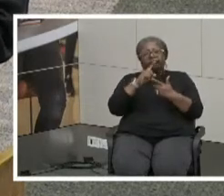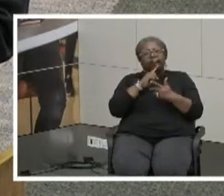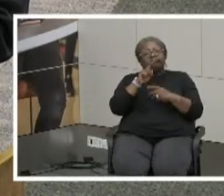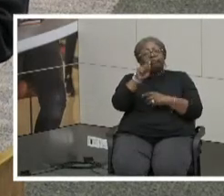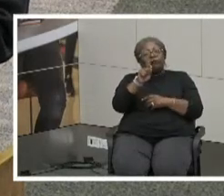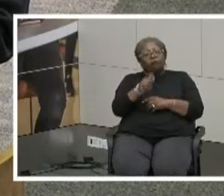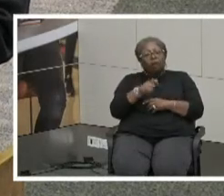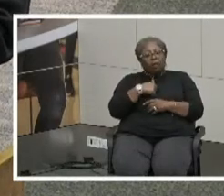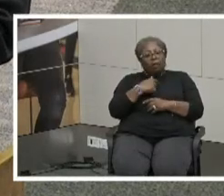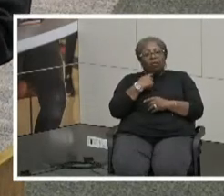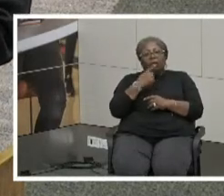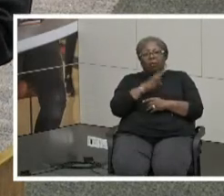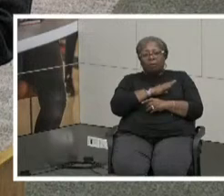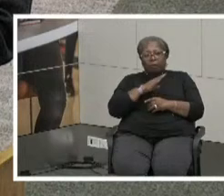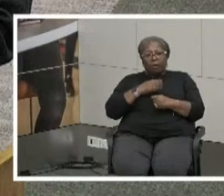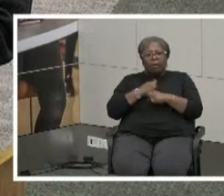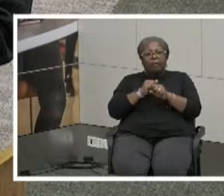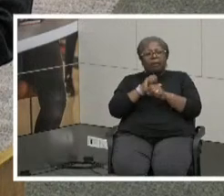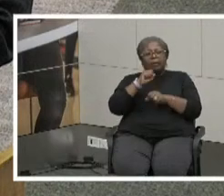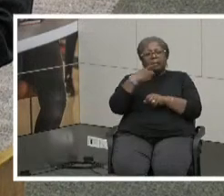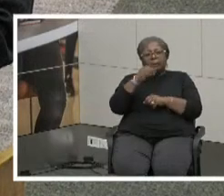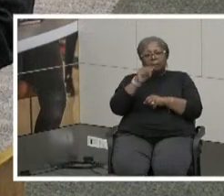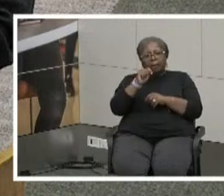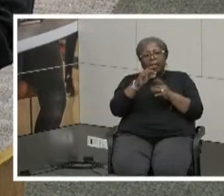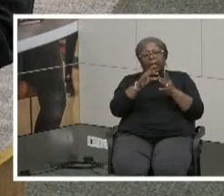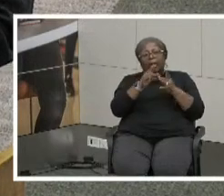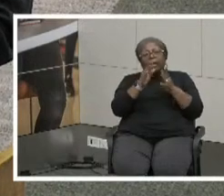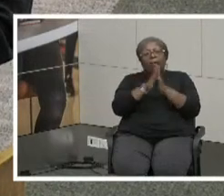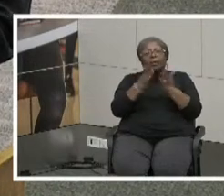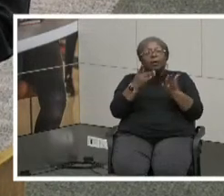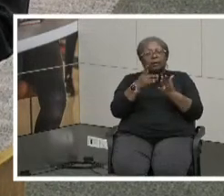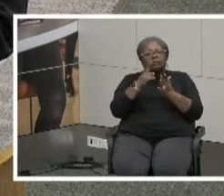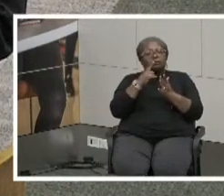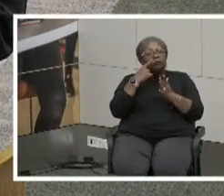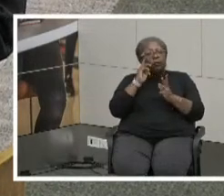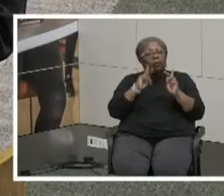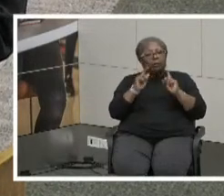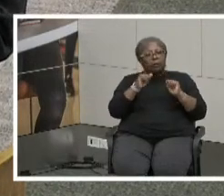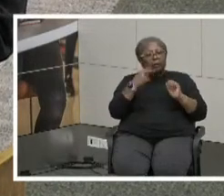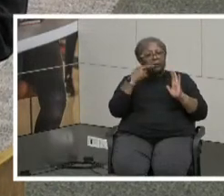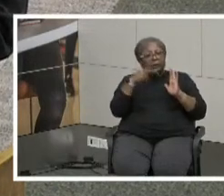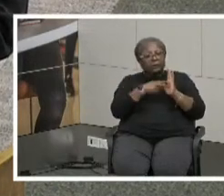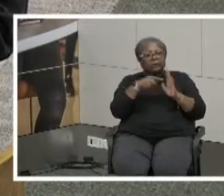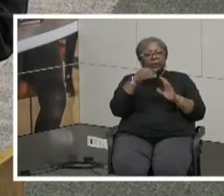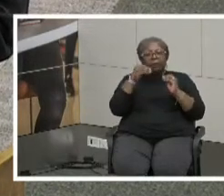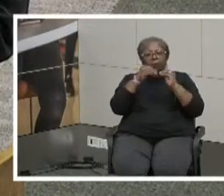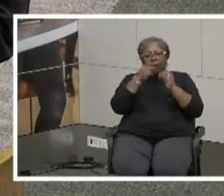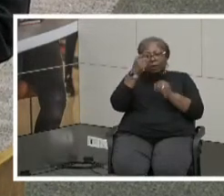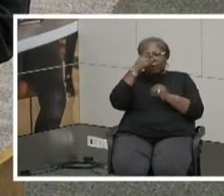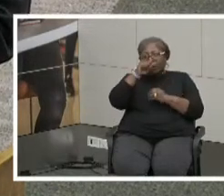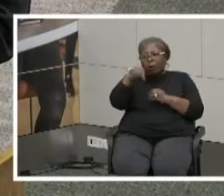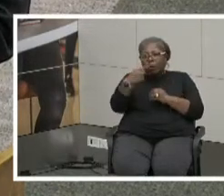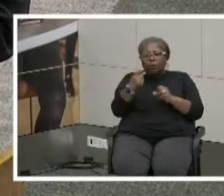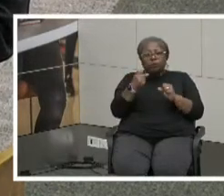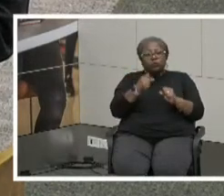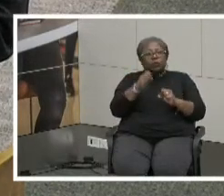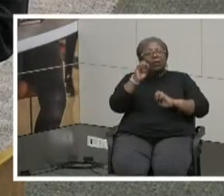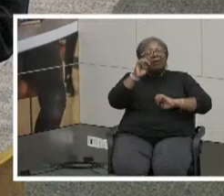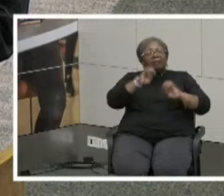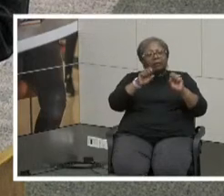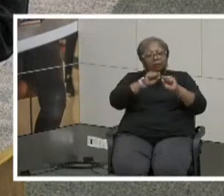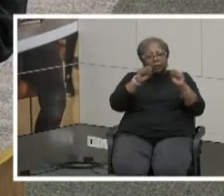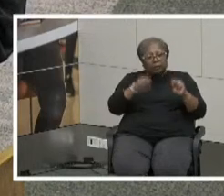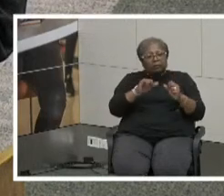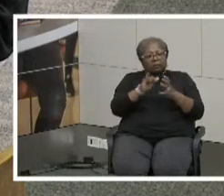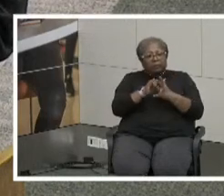therefore I urge the board to make the spot appraisal guide books public for transparency and deeper understanding only a strong appraisal system that